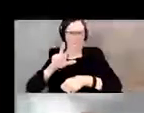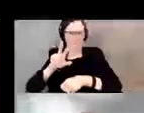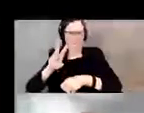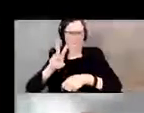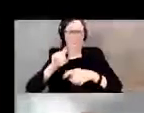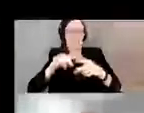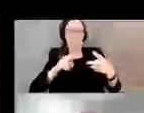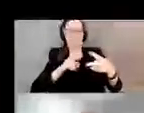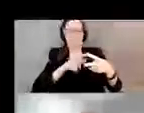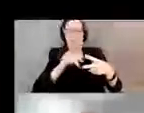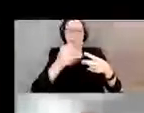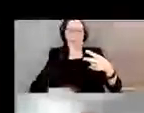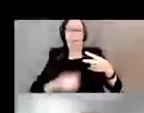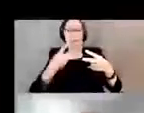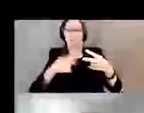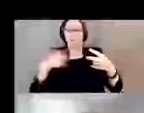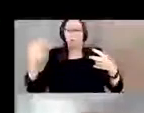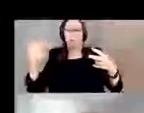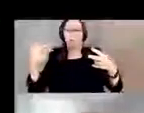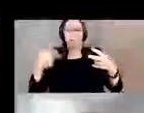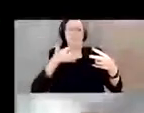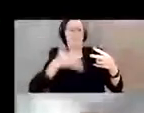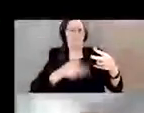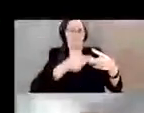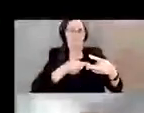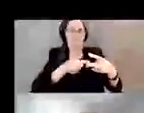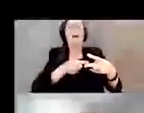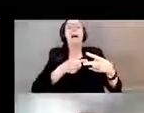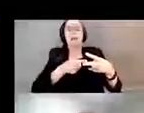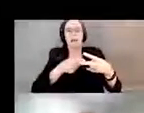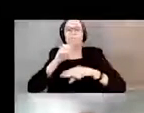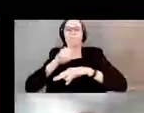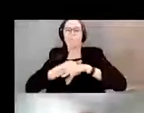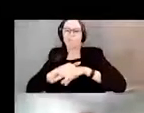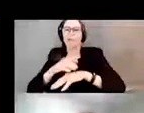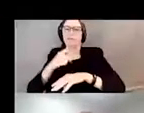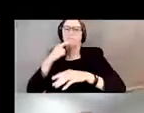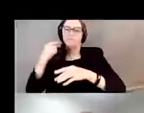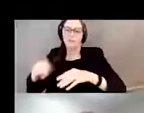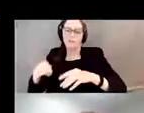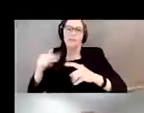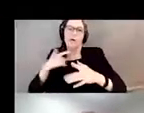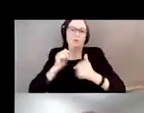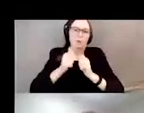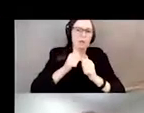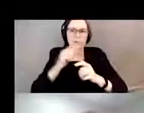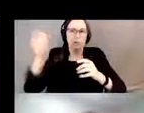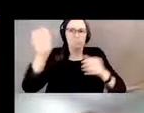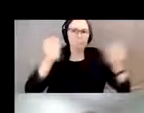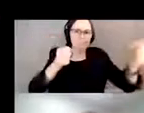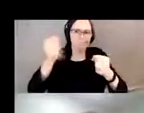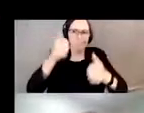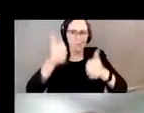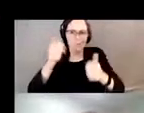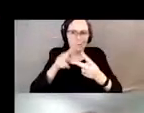standing. And they're the ones that Britain and Russia are competing for, trying to figure out which one of these two will